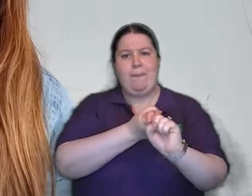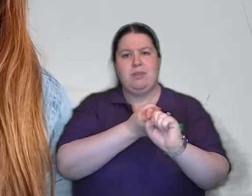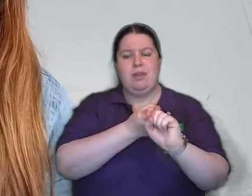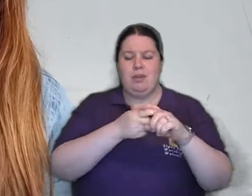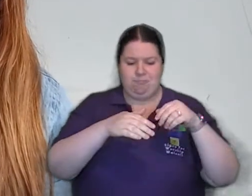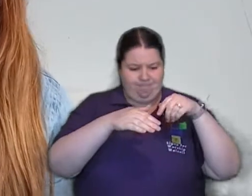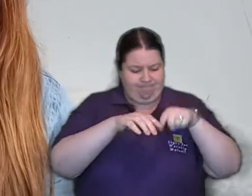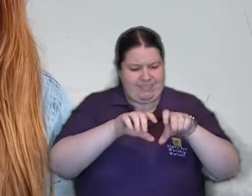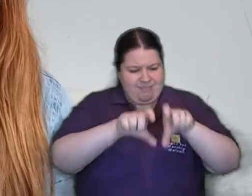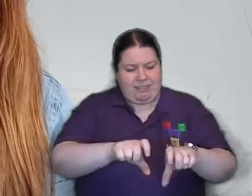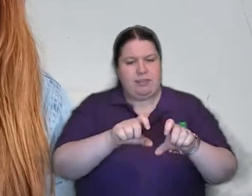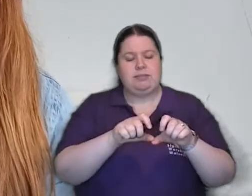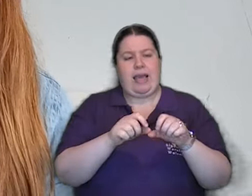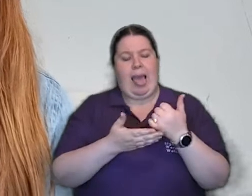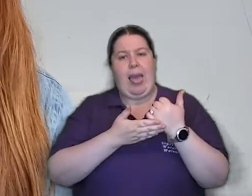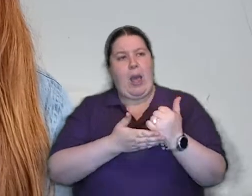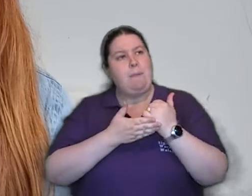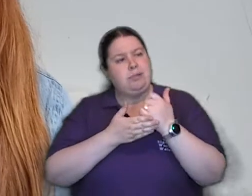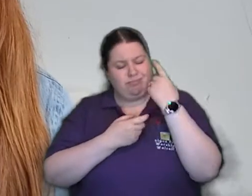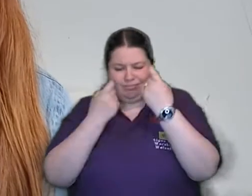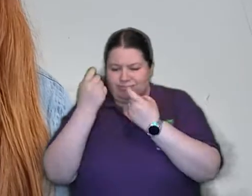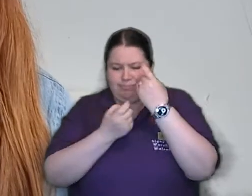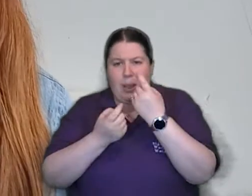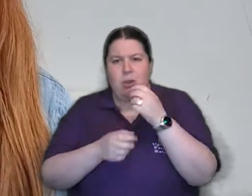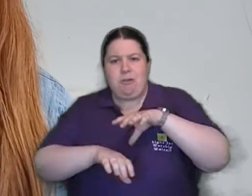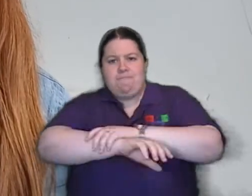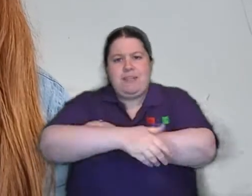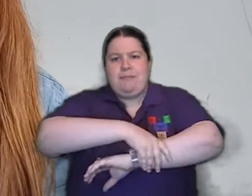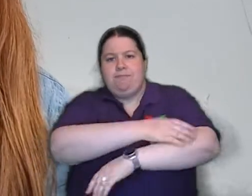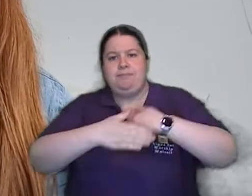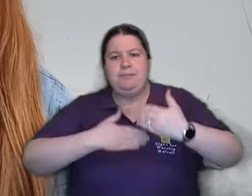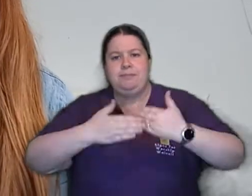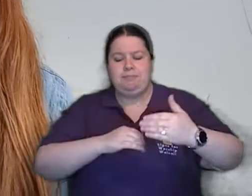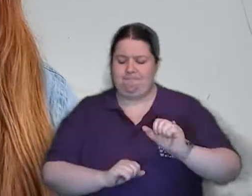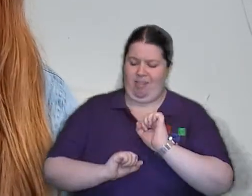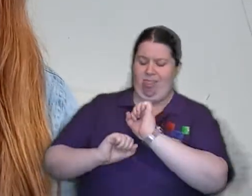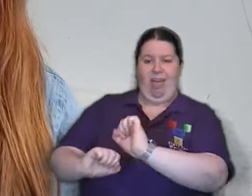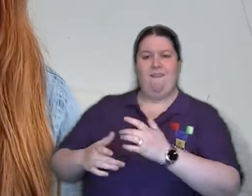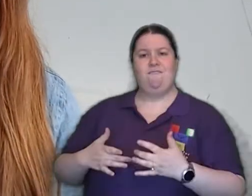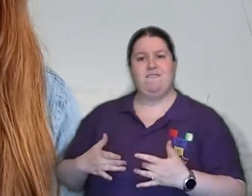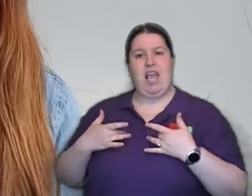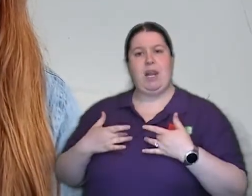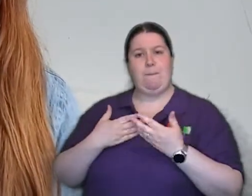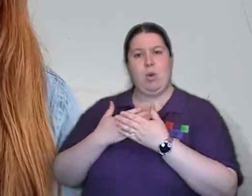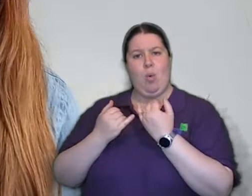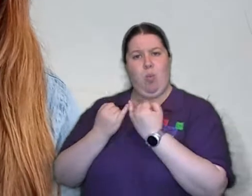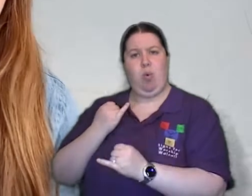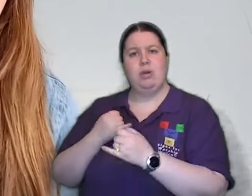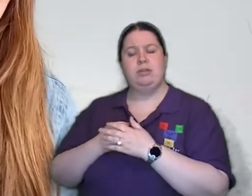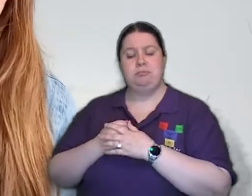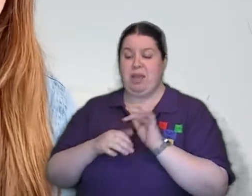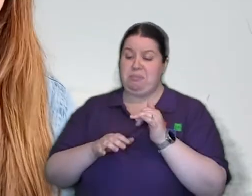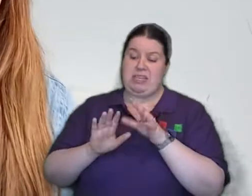imagery of being trapped to help us explore our topic of perseverance. Some of the miners' feelings,